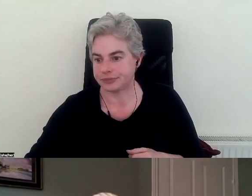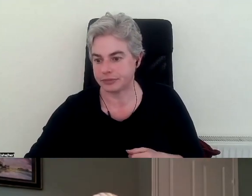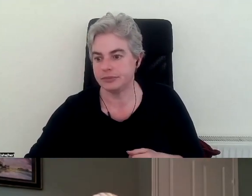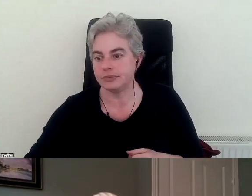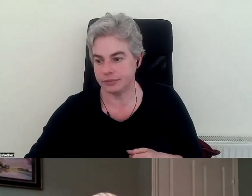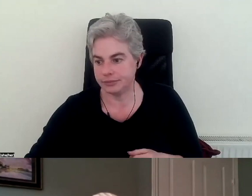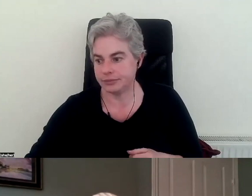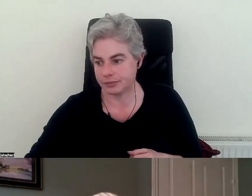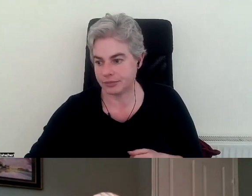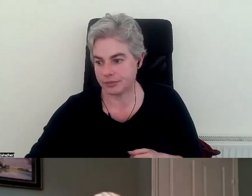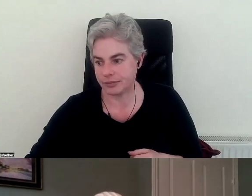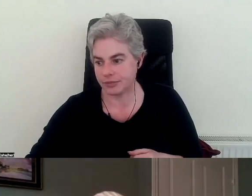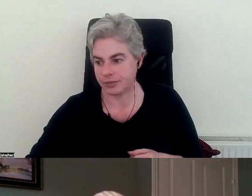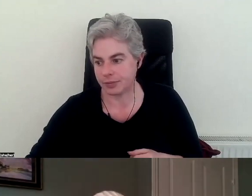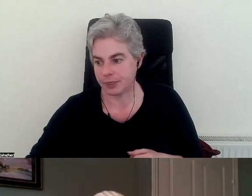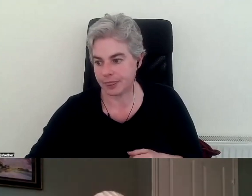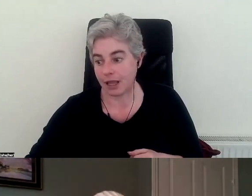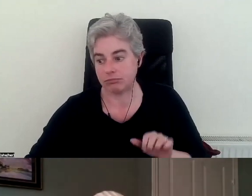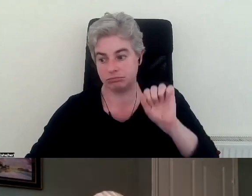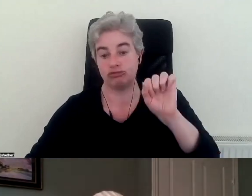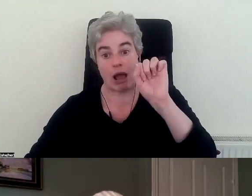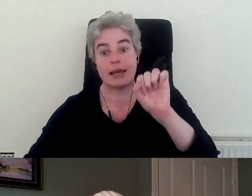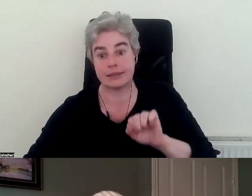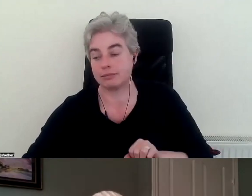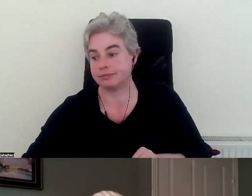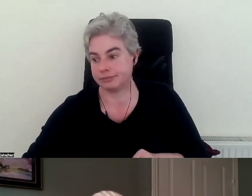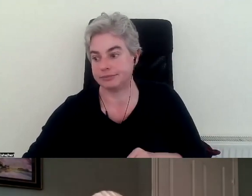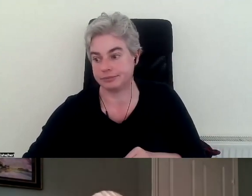Yeah, you're absolutely right.